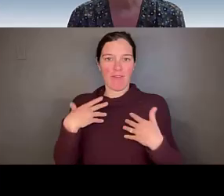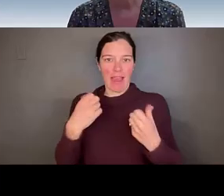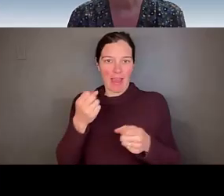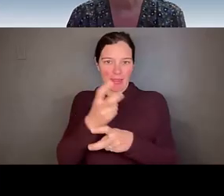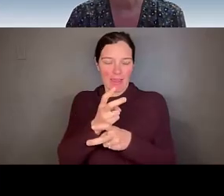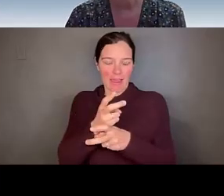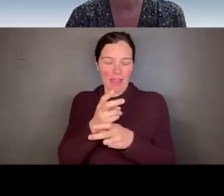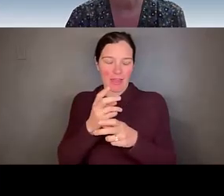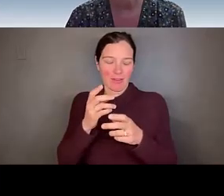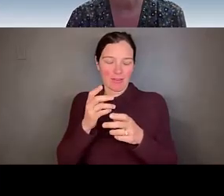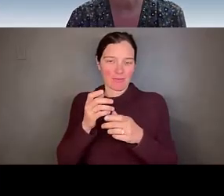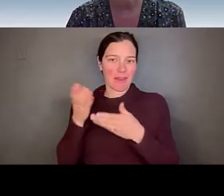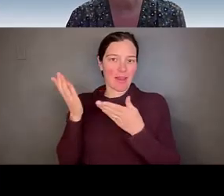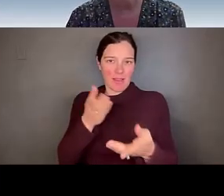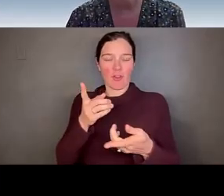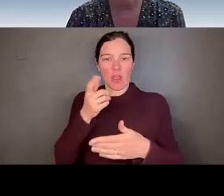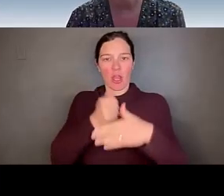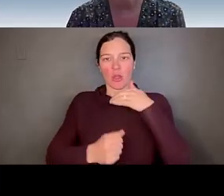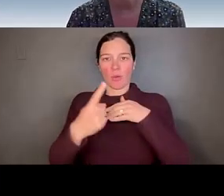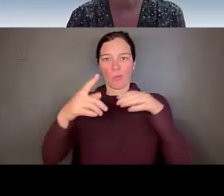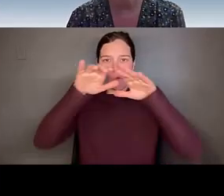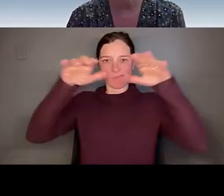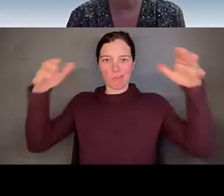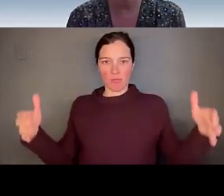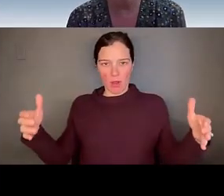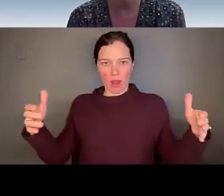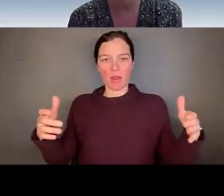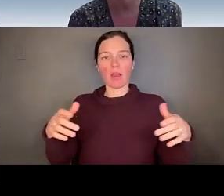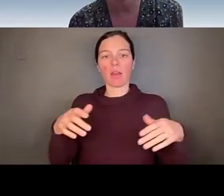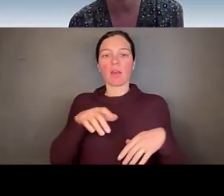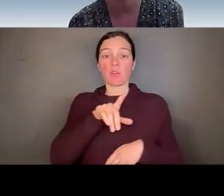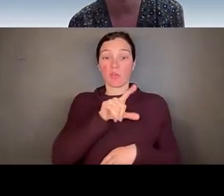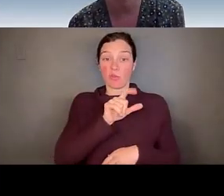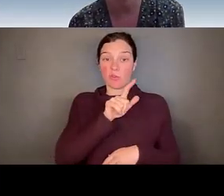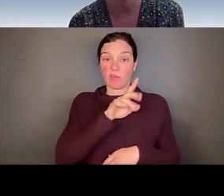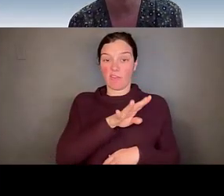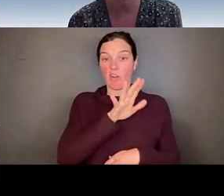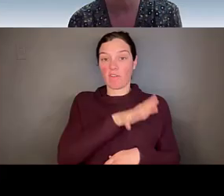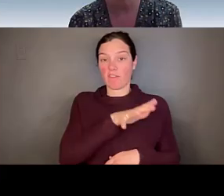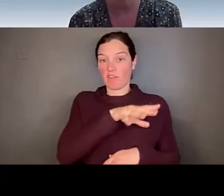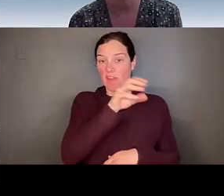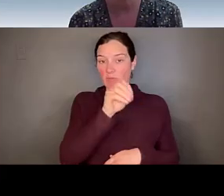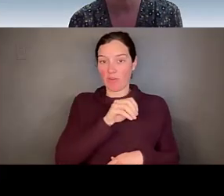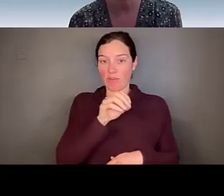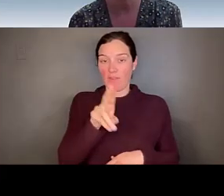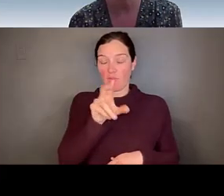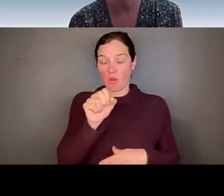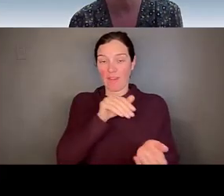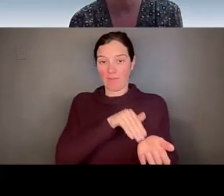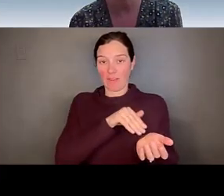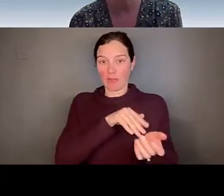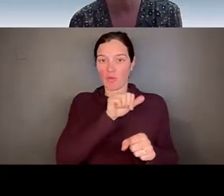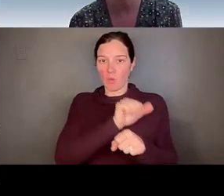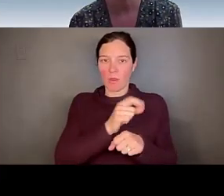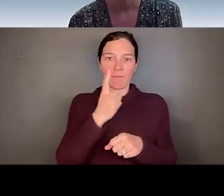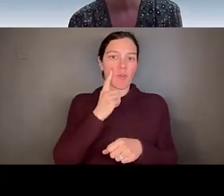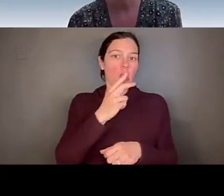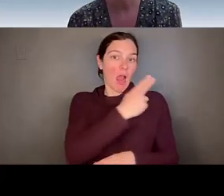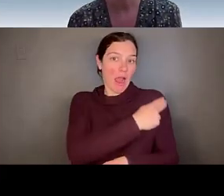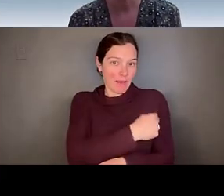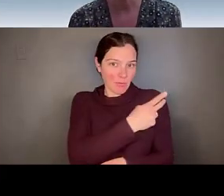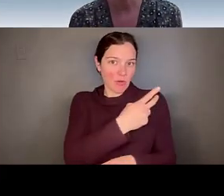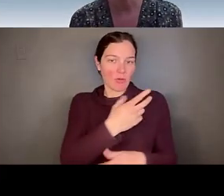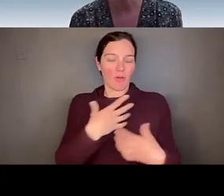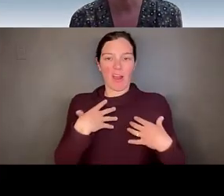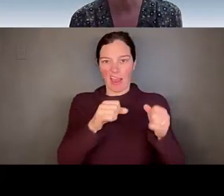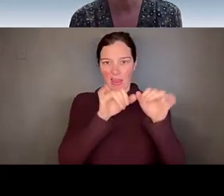one corporate umbrella. In early 2024, 55% of US physicians were employed by a hospital or health system. That's